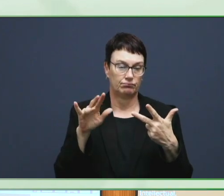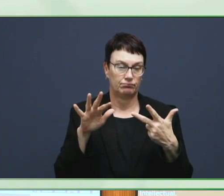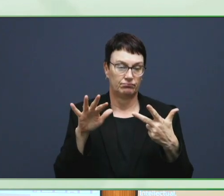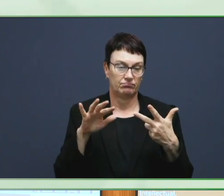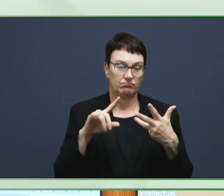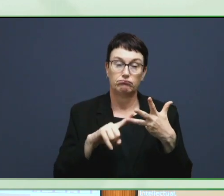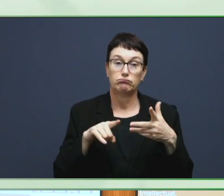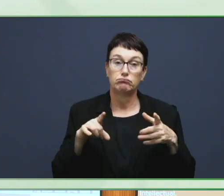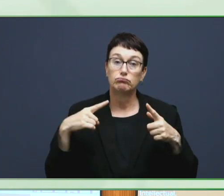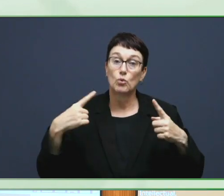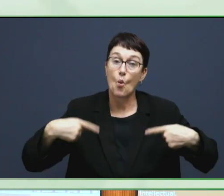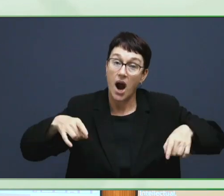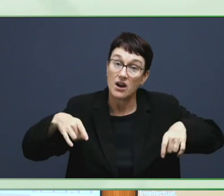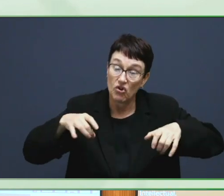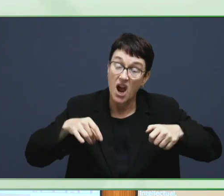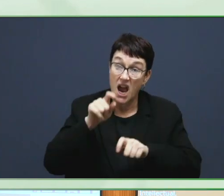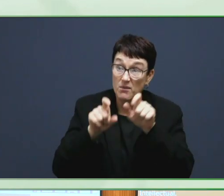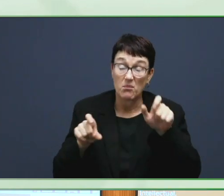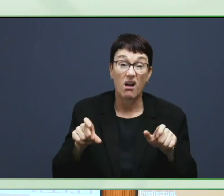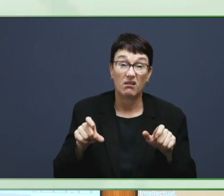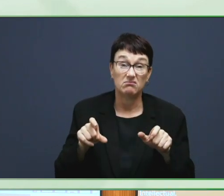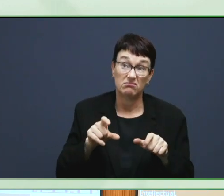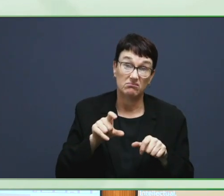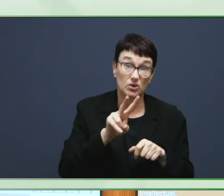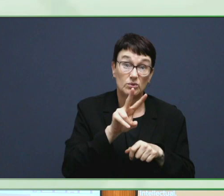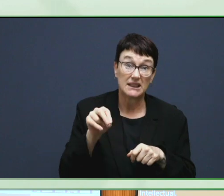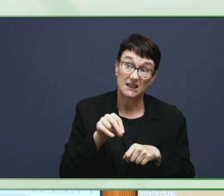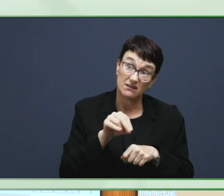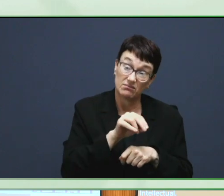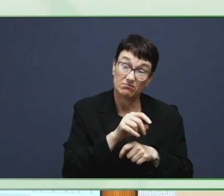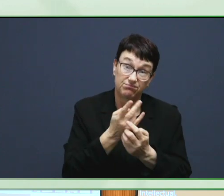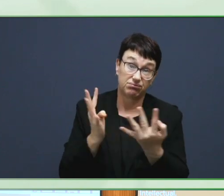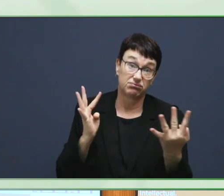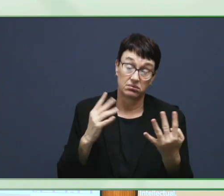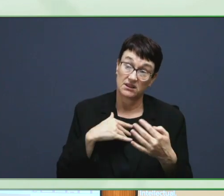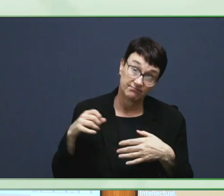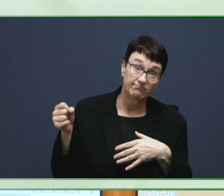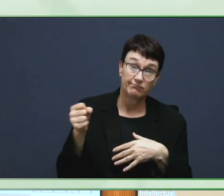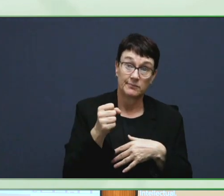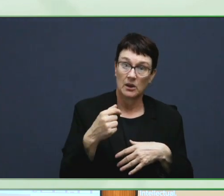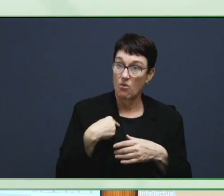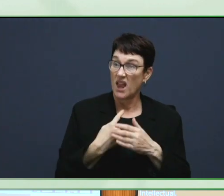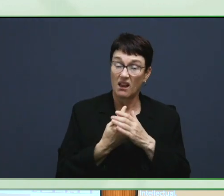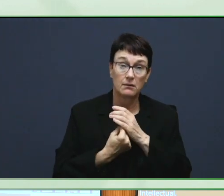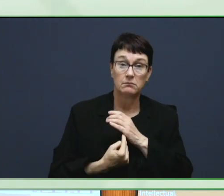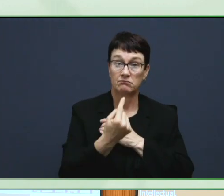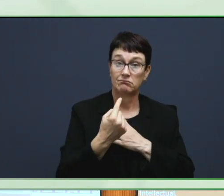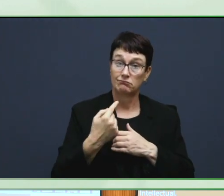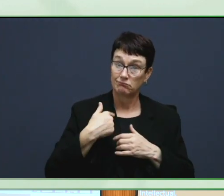wheelchairs. In the pandemic, we stay saving PanQAyuda, 3